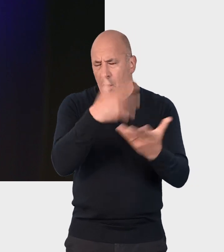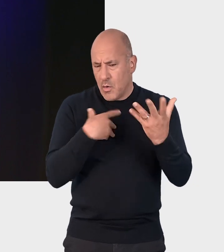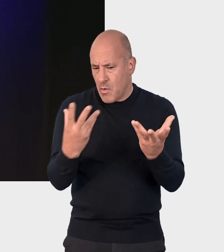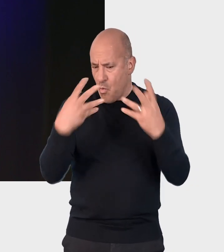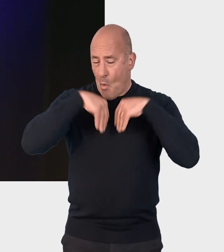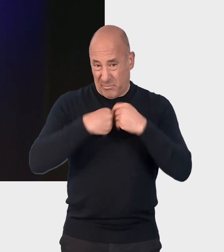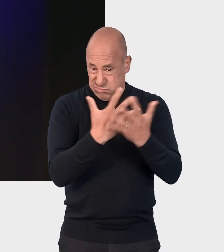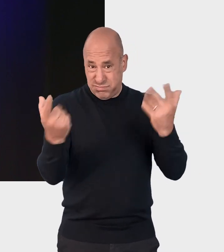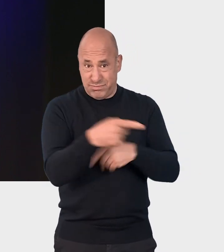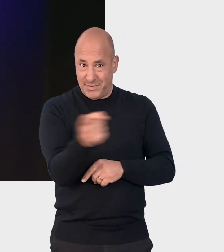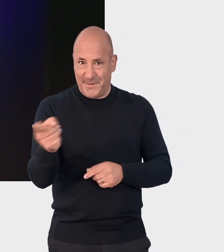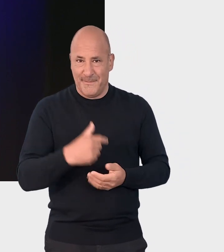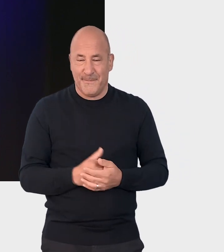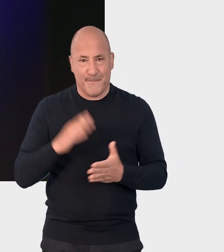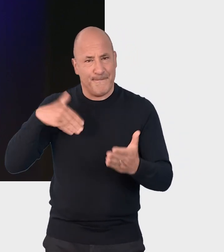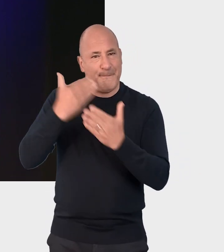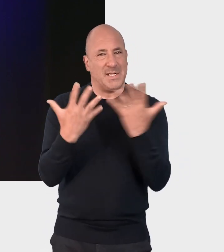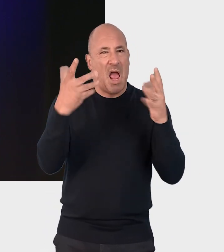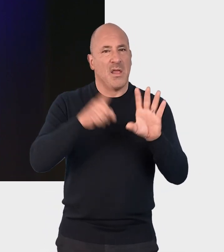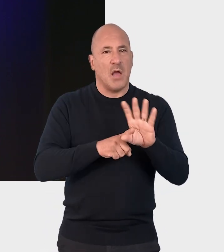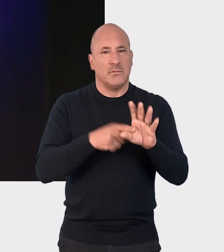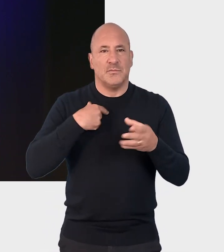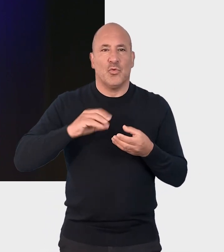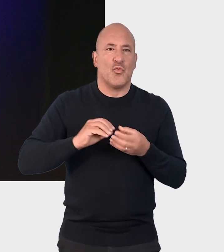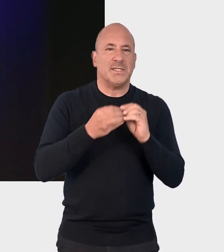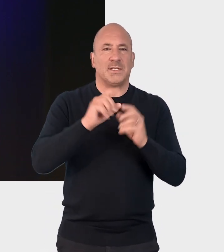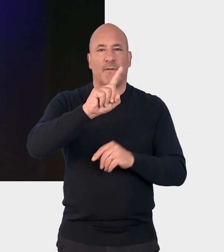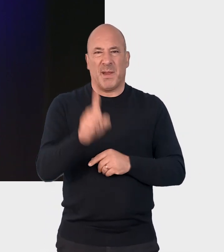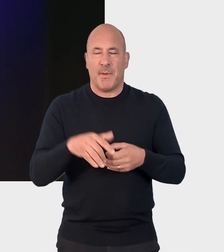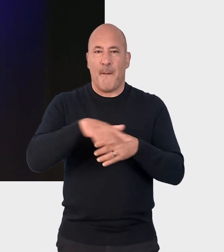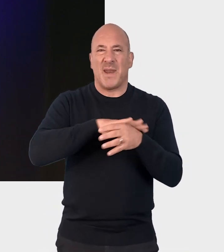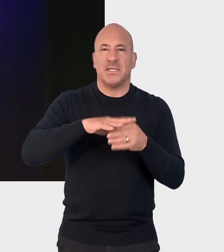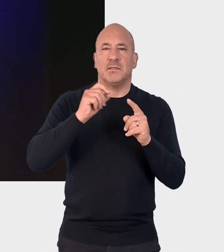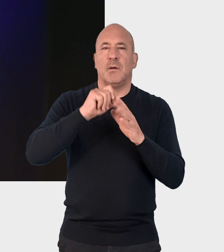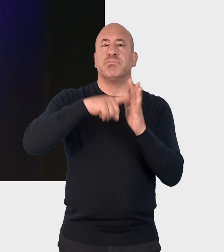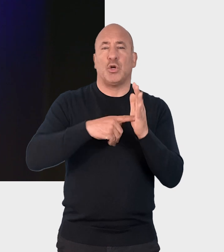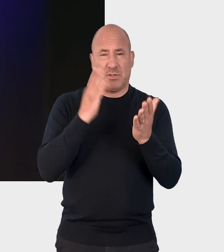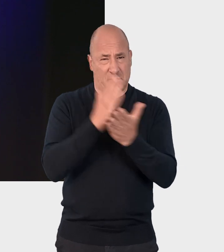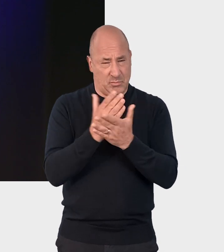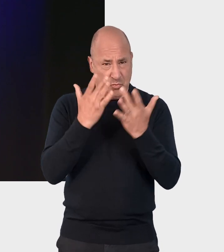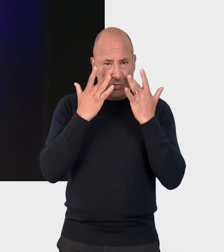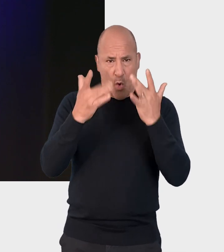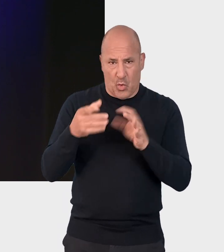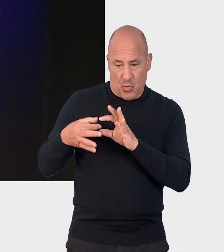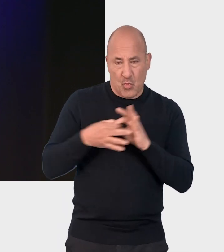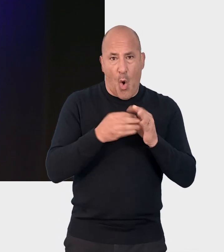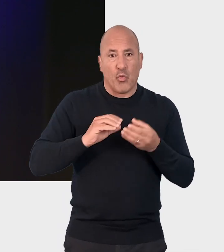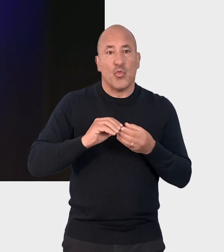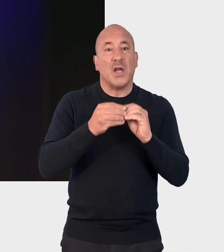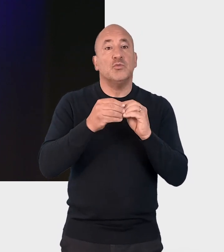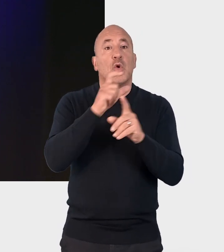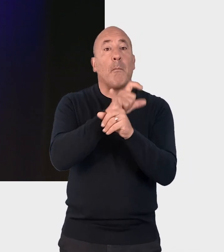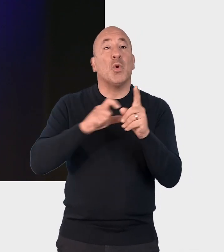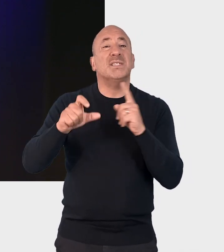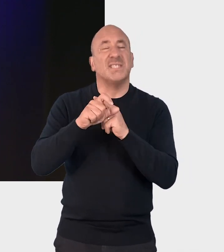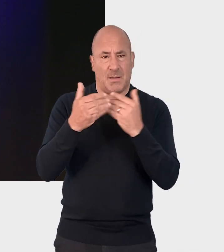listening to many of you in this room. Over the past decade, our Creative People and Places projects have shown how co-creation